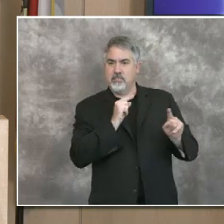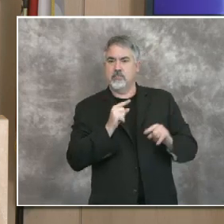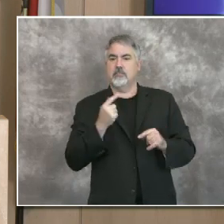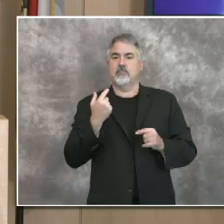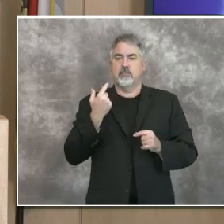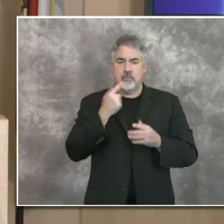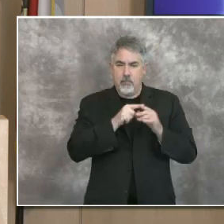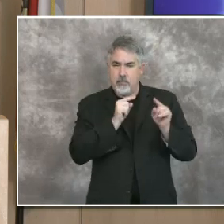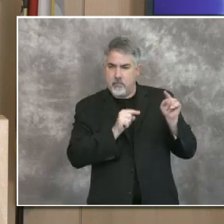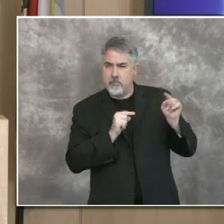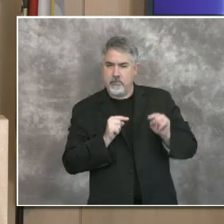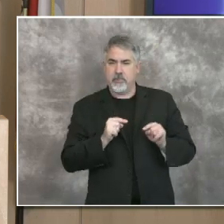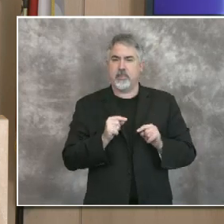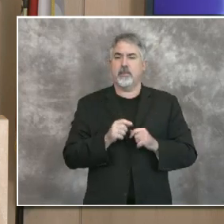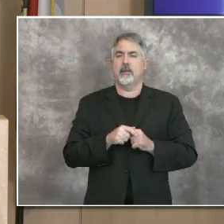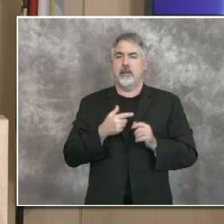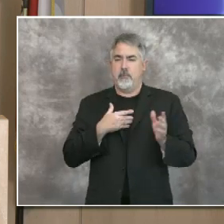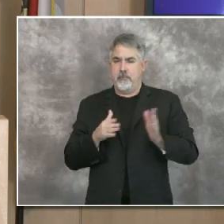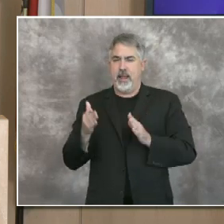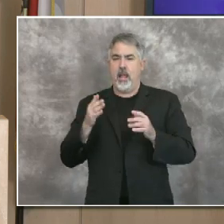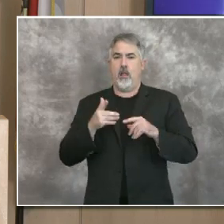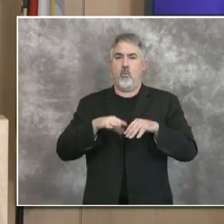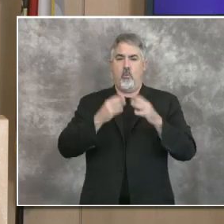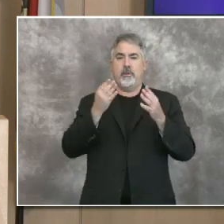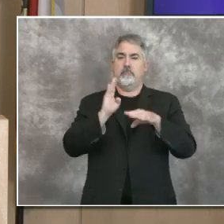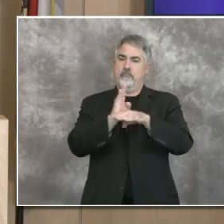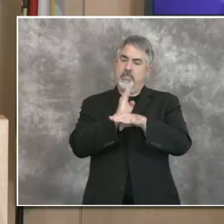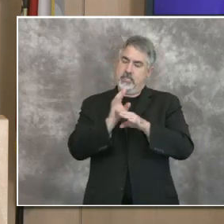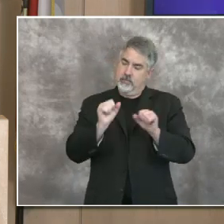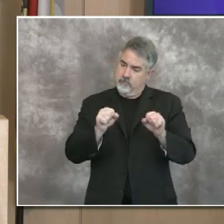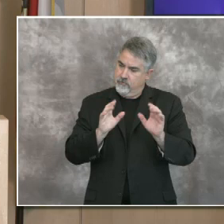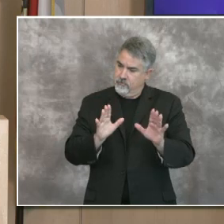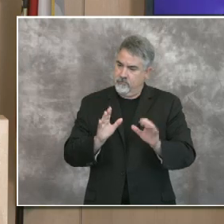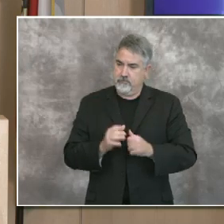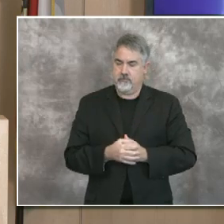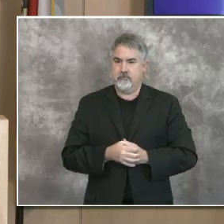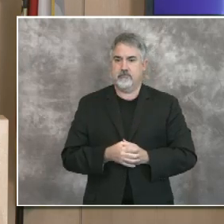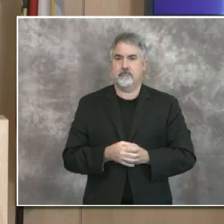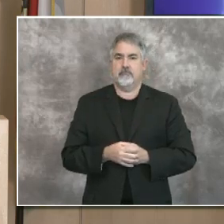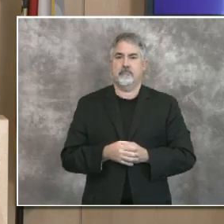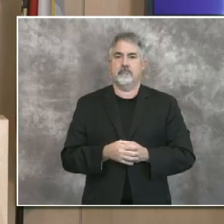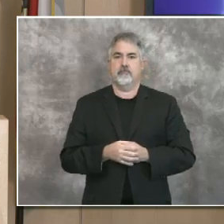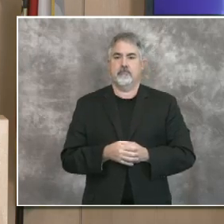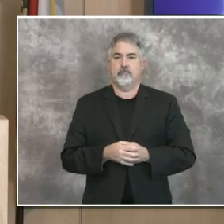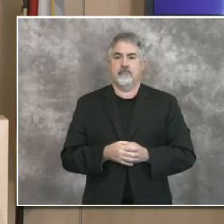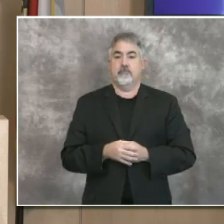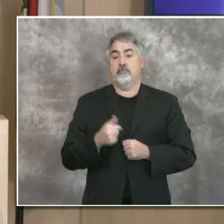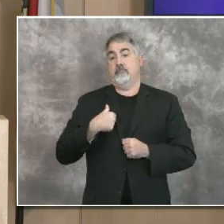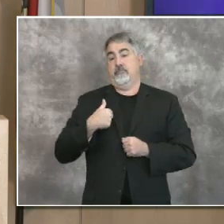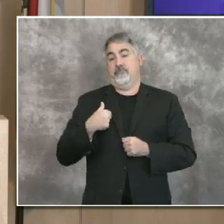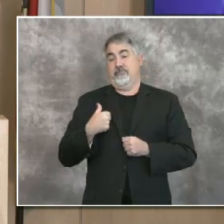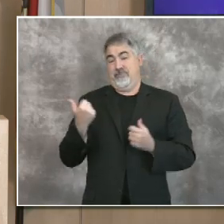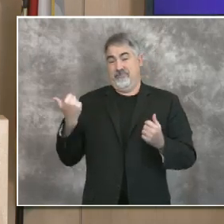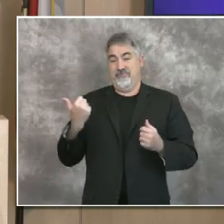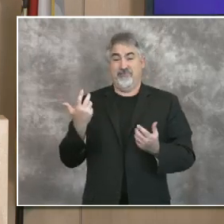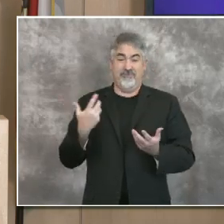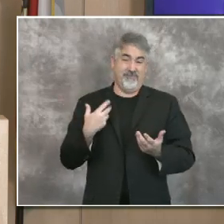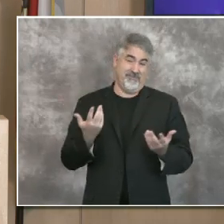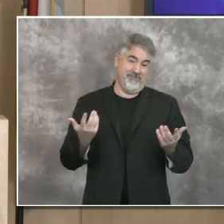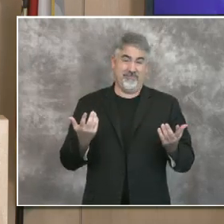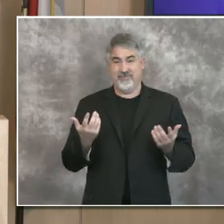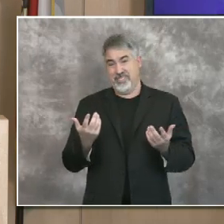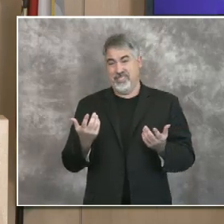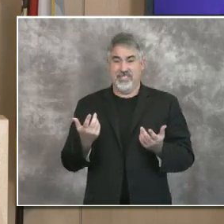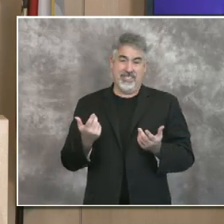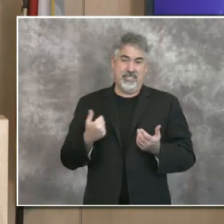them as we begin the plan to reopen businesses. I intend to certainly make copies of these documents available for